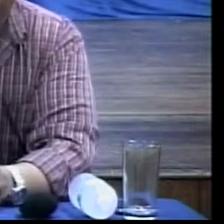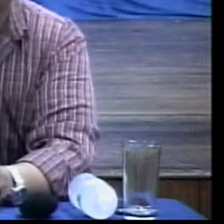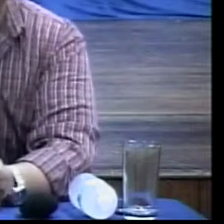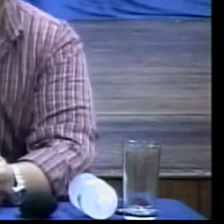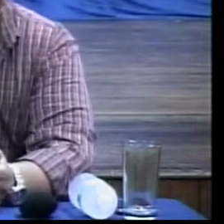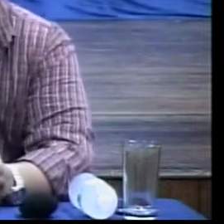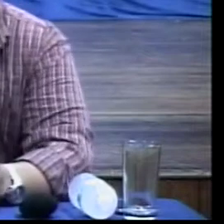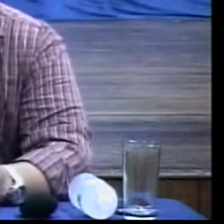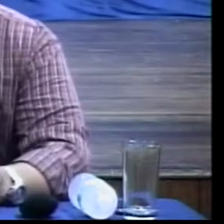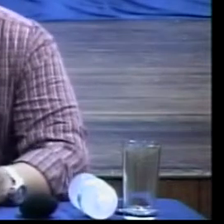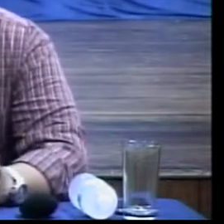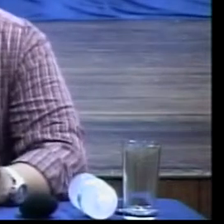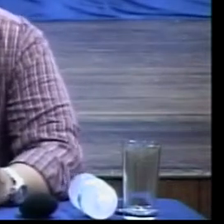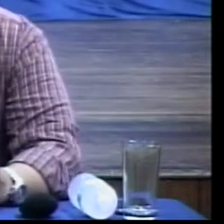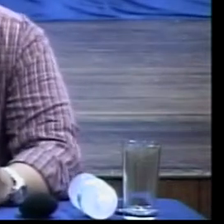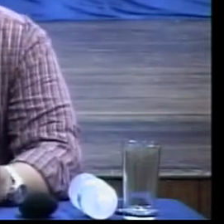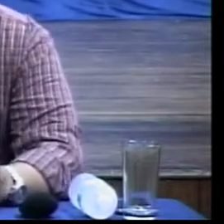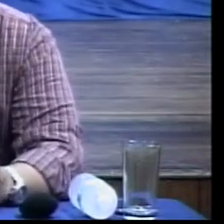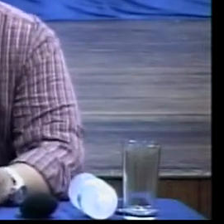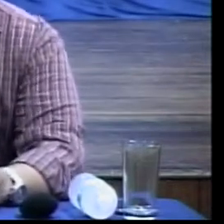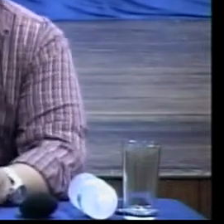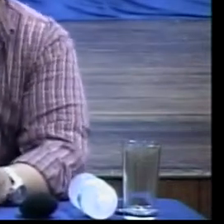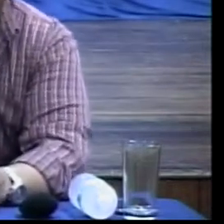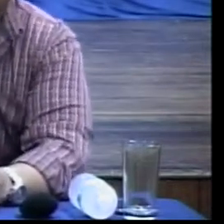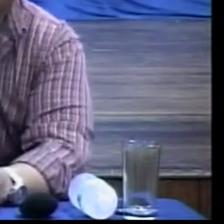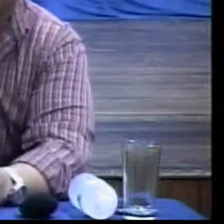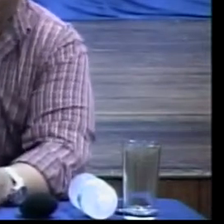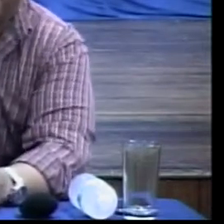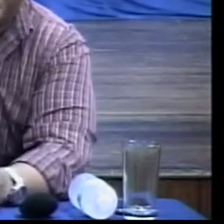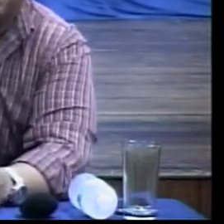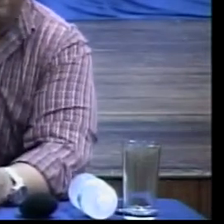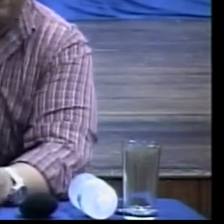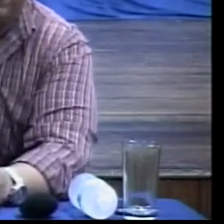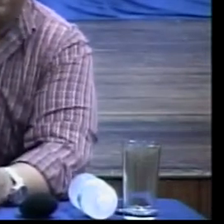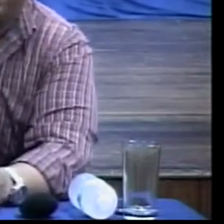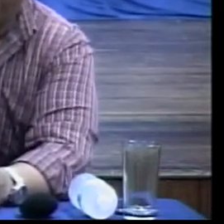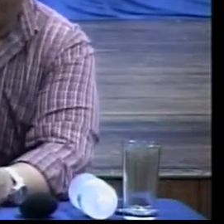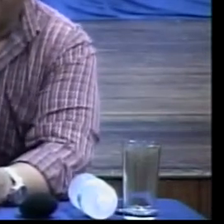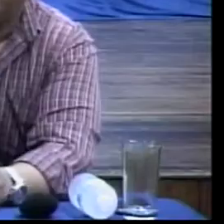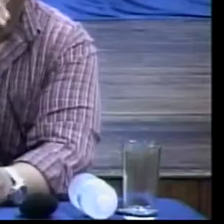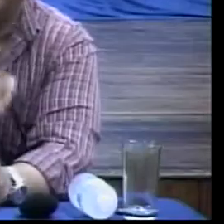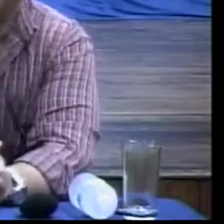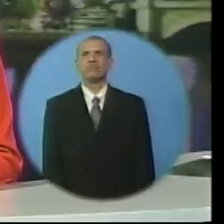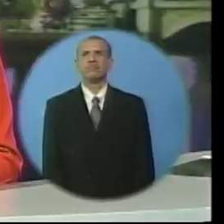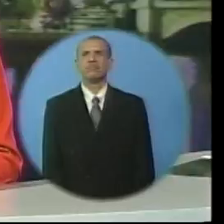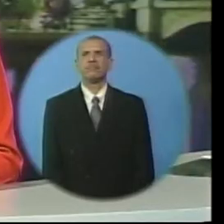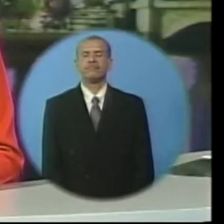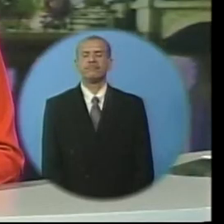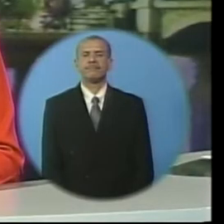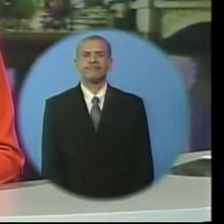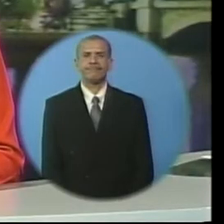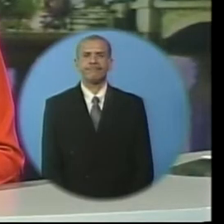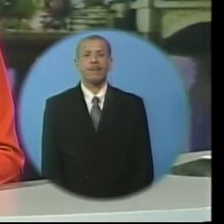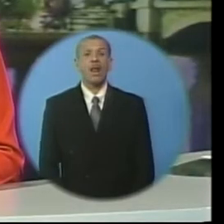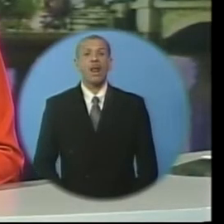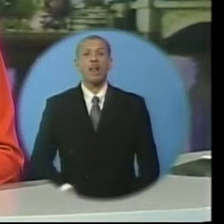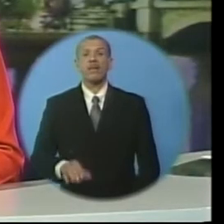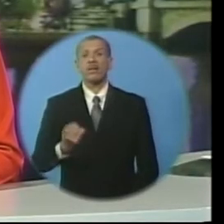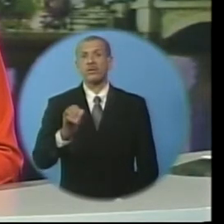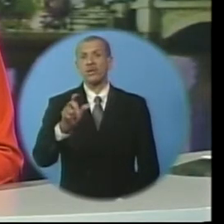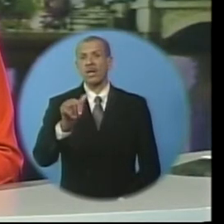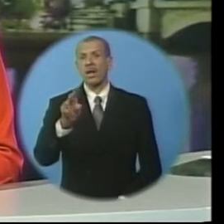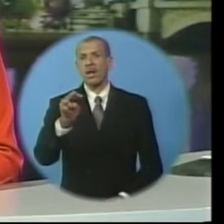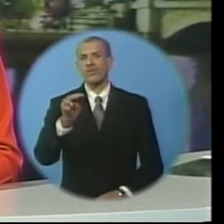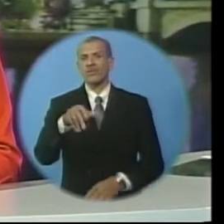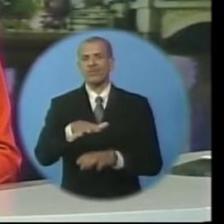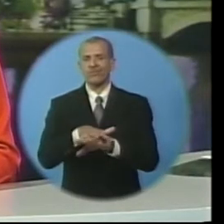the relationship that I am going to push aggressively over the next few months. The gloves are off